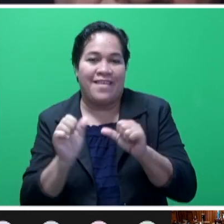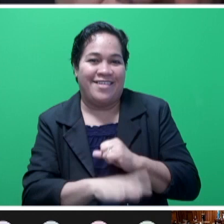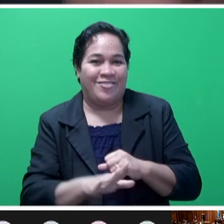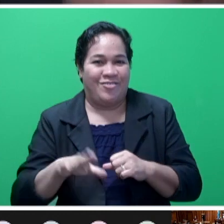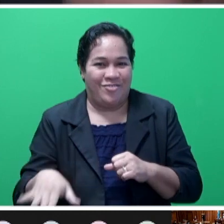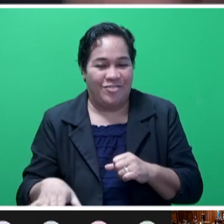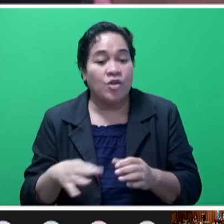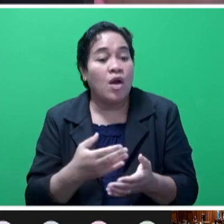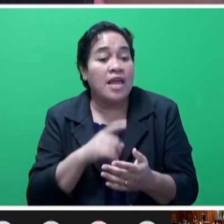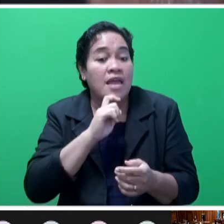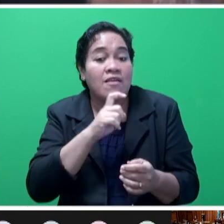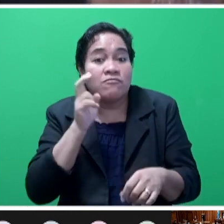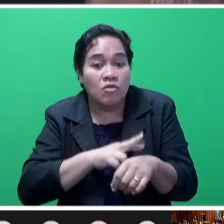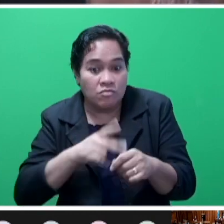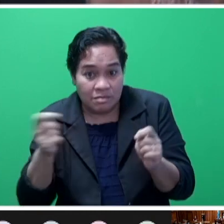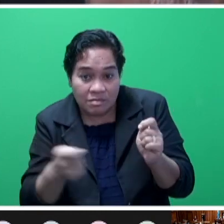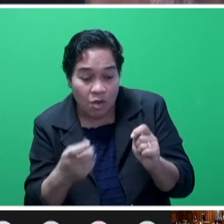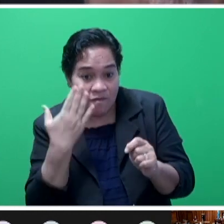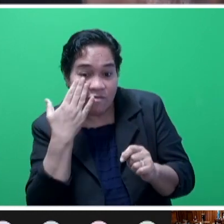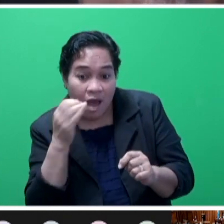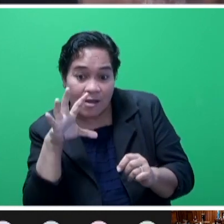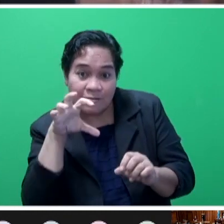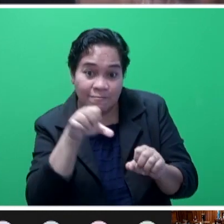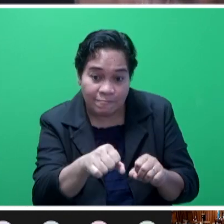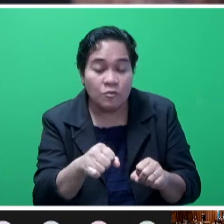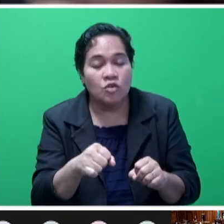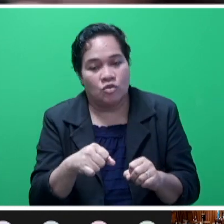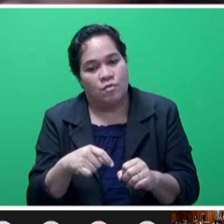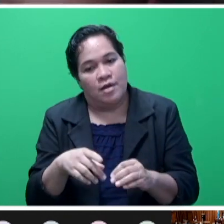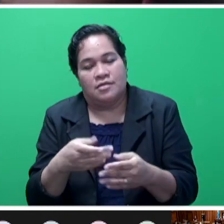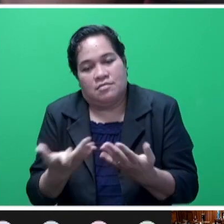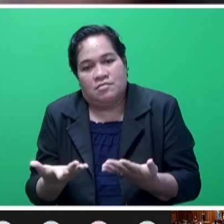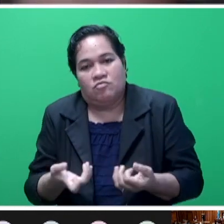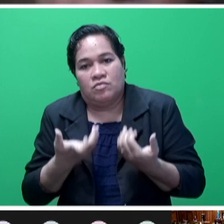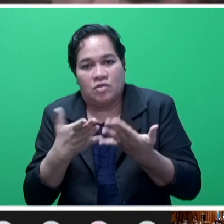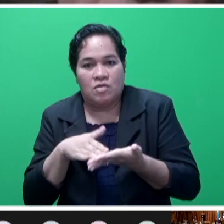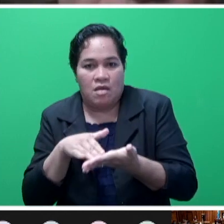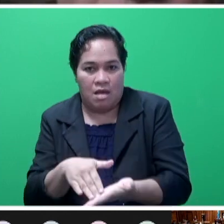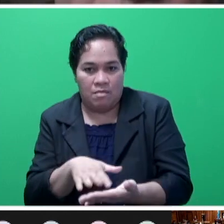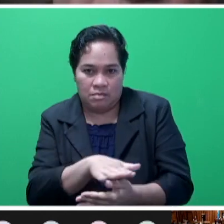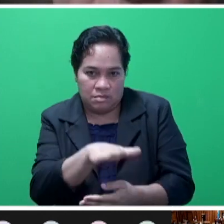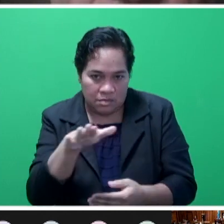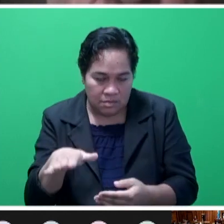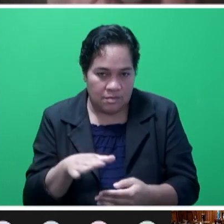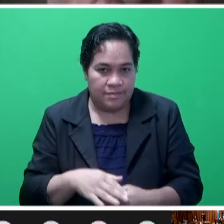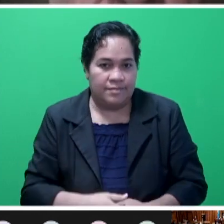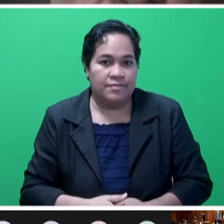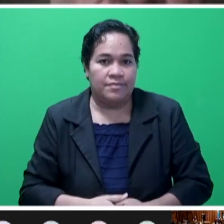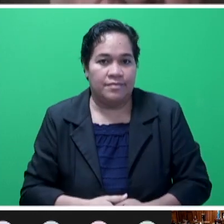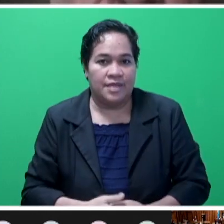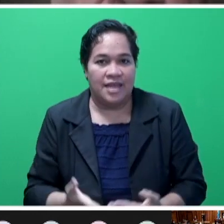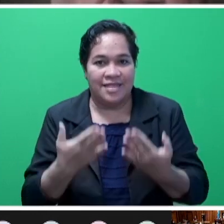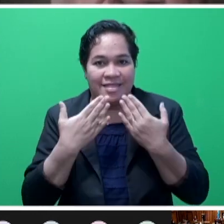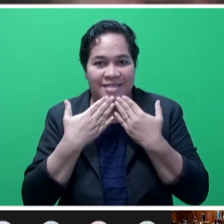manage such behavior by following all the 5 policies that is related to students' conduct and behavior in our school. Thank you,